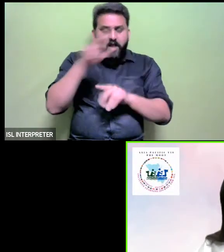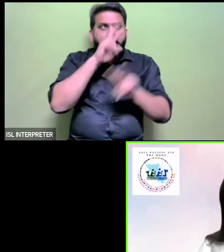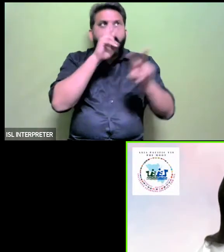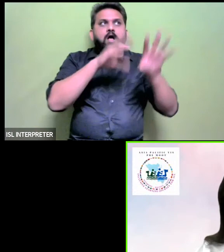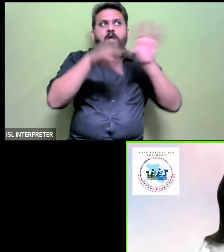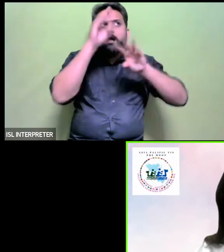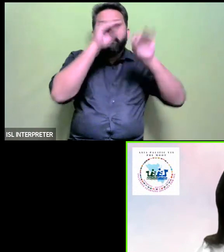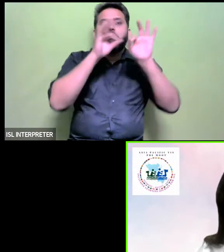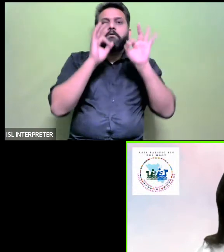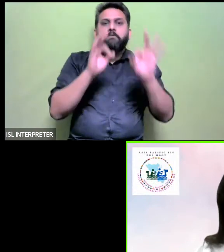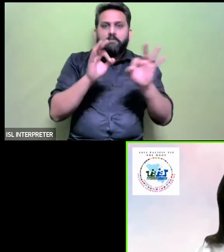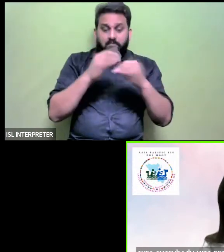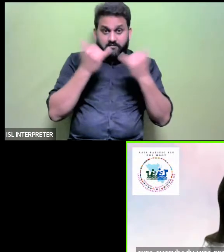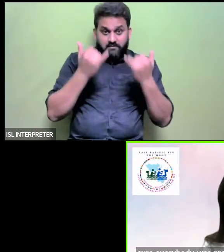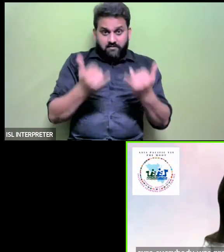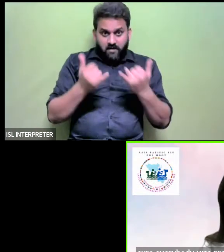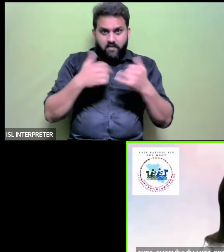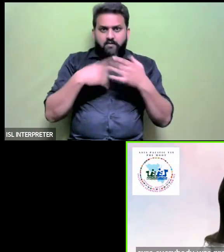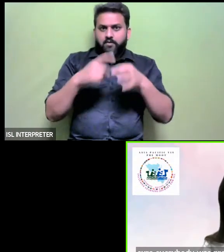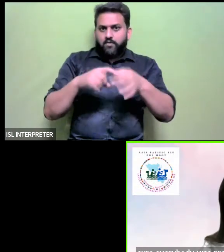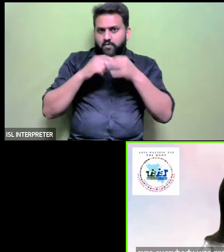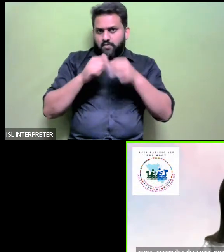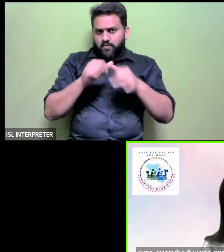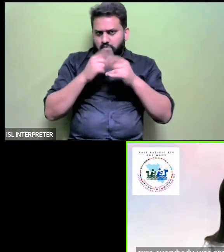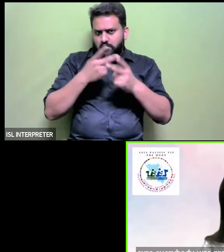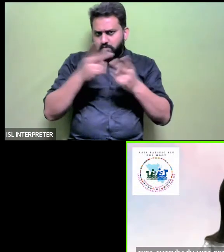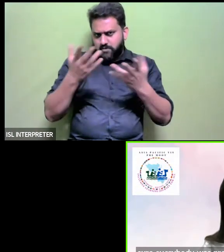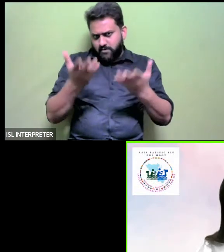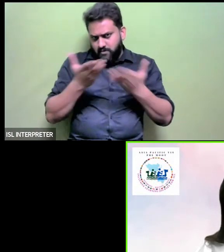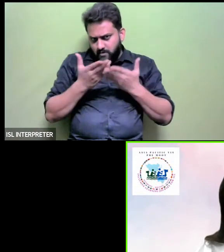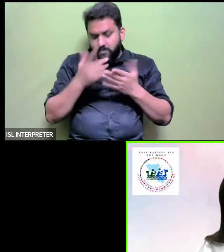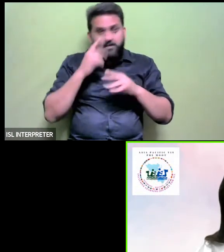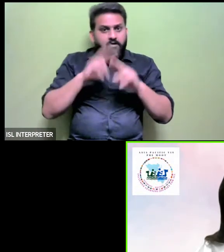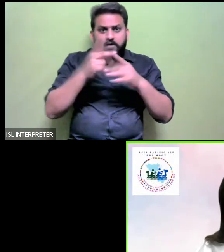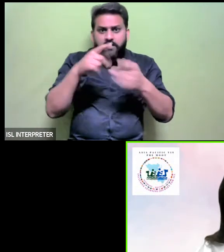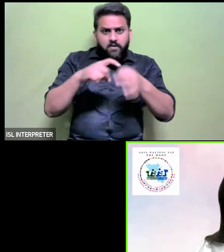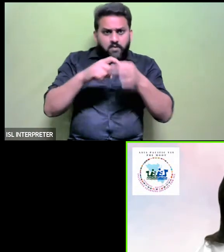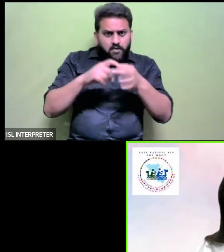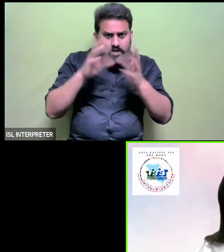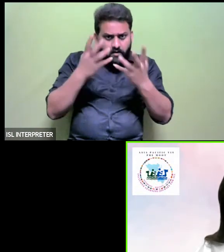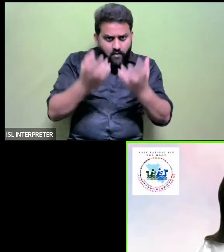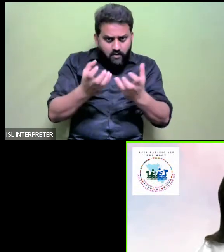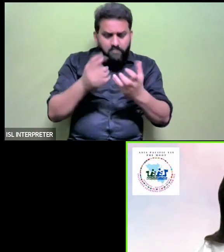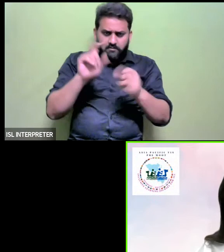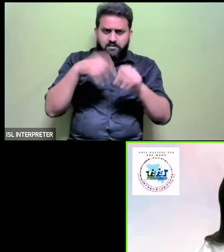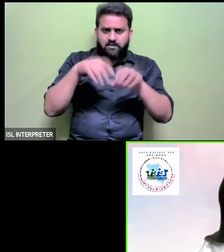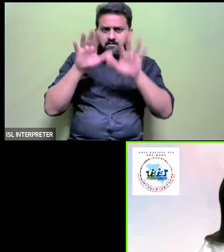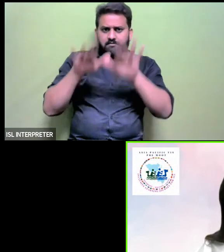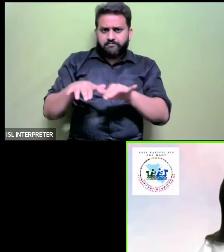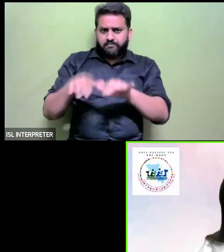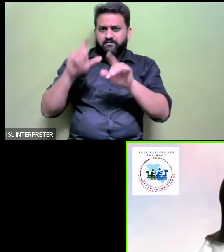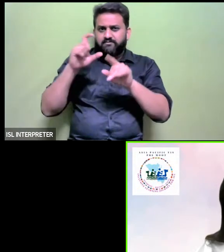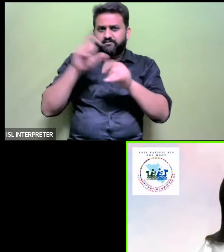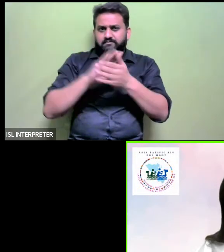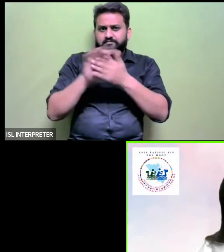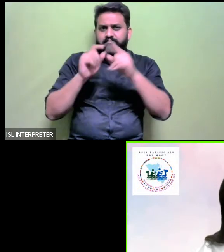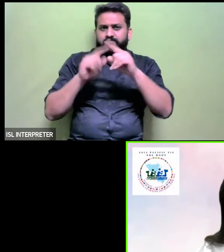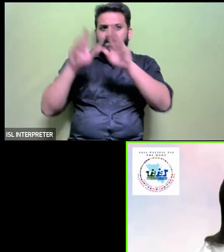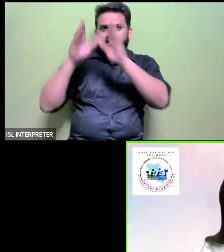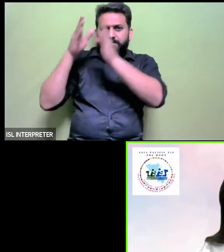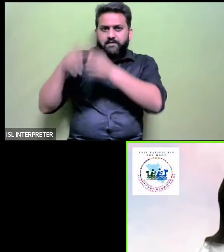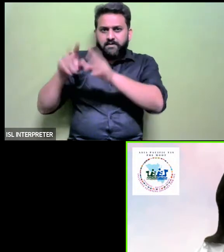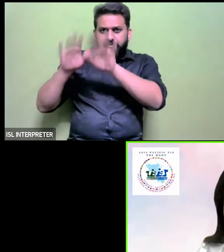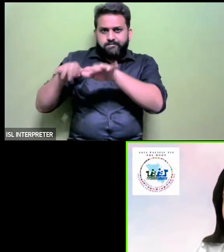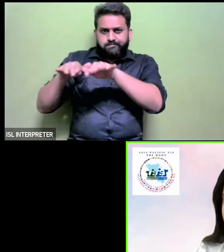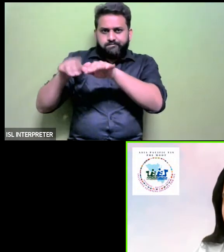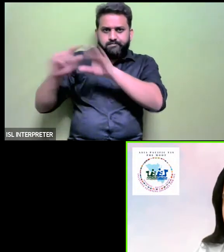it. We are now open for questions. If there are any questions, please feel free to write them in the chat box. For the ease of